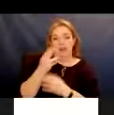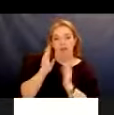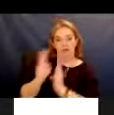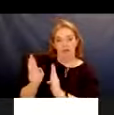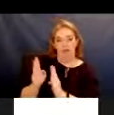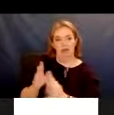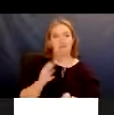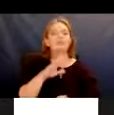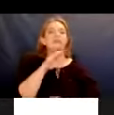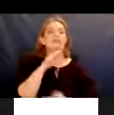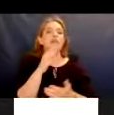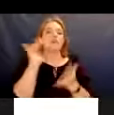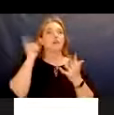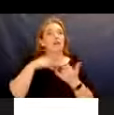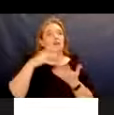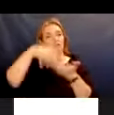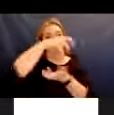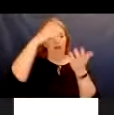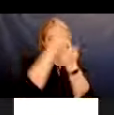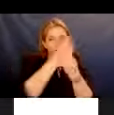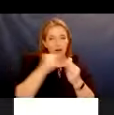Rushing fogs off under peak night fall.